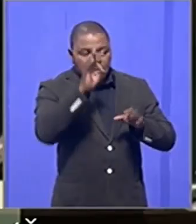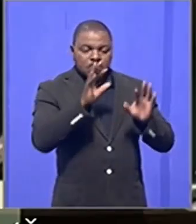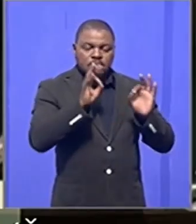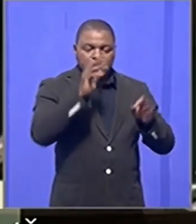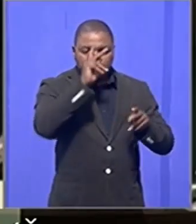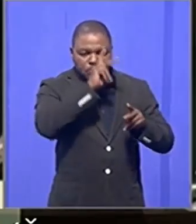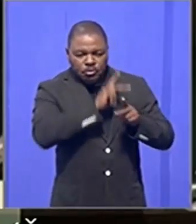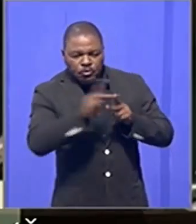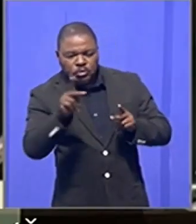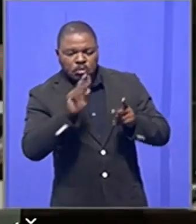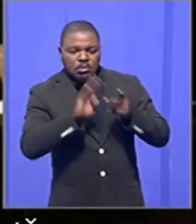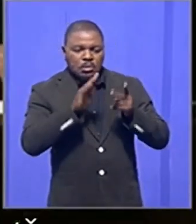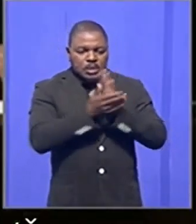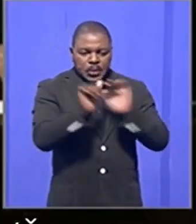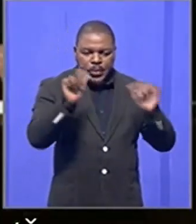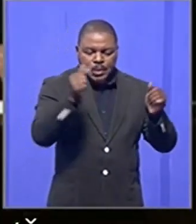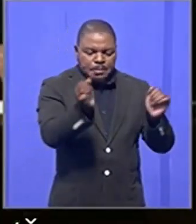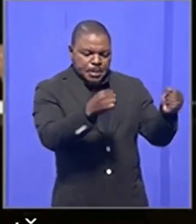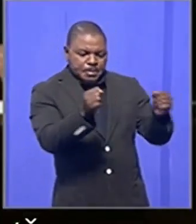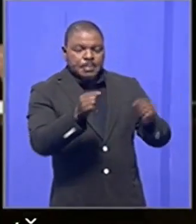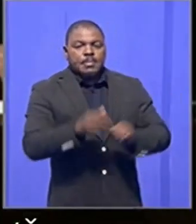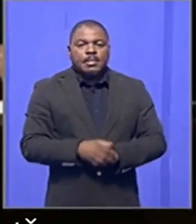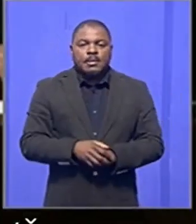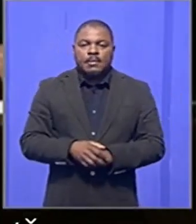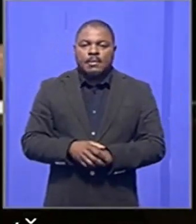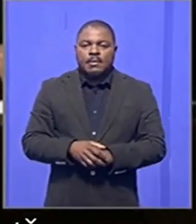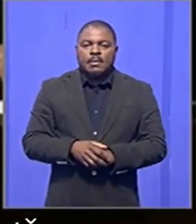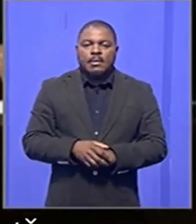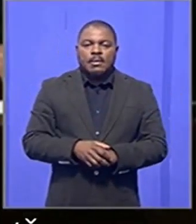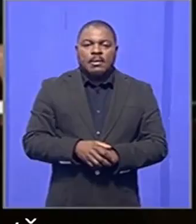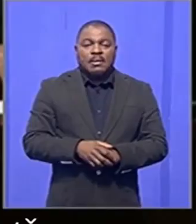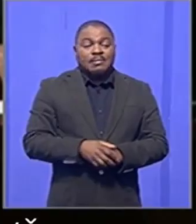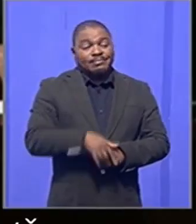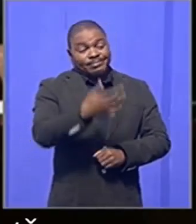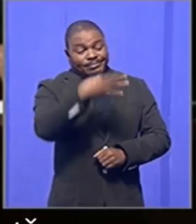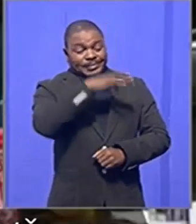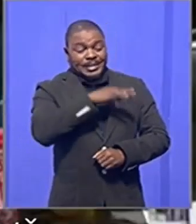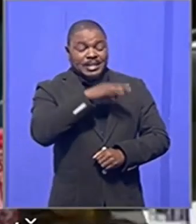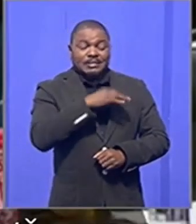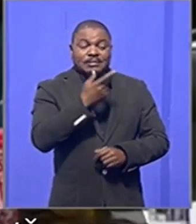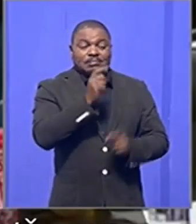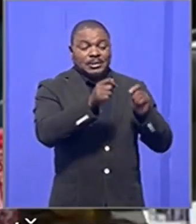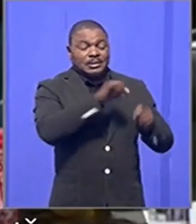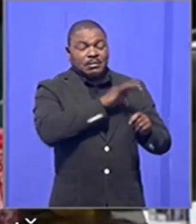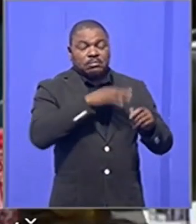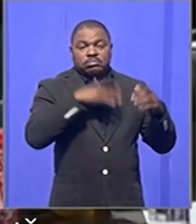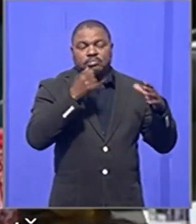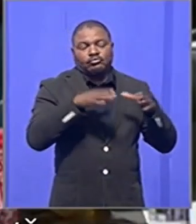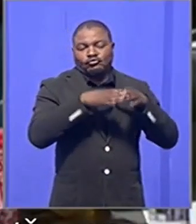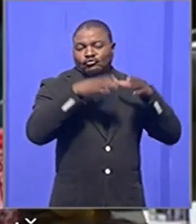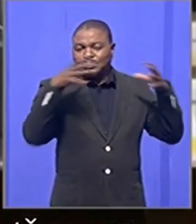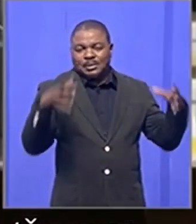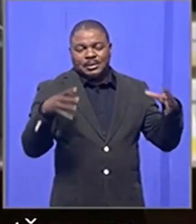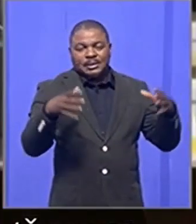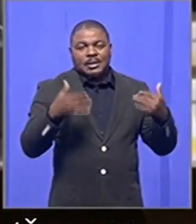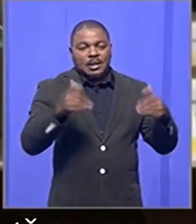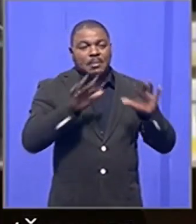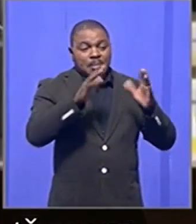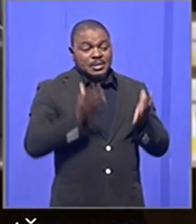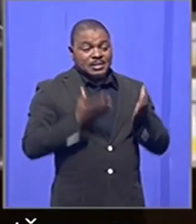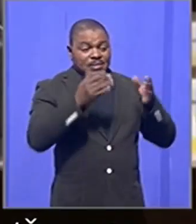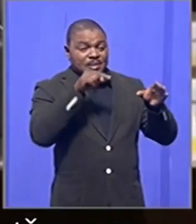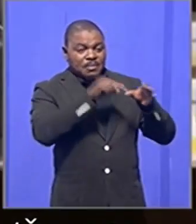effective, and competent. On top of a bloated wage bill, the public service can simply not afford the high